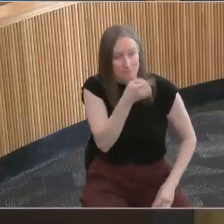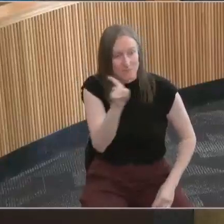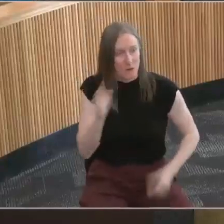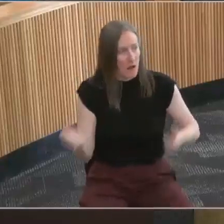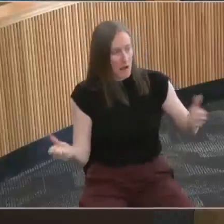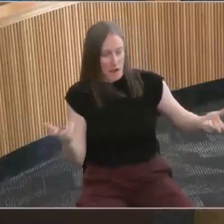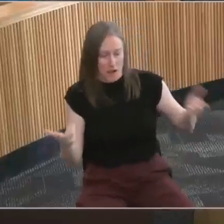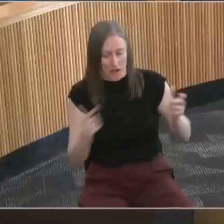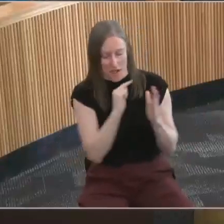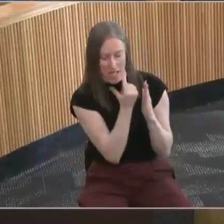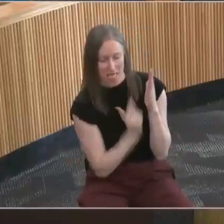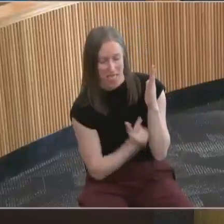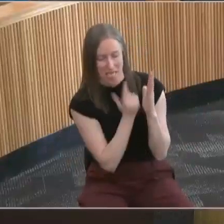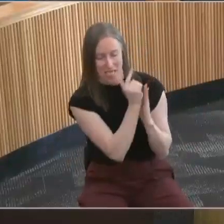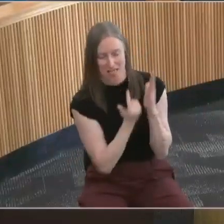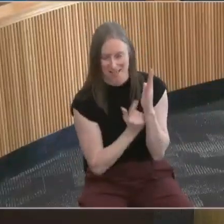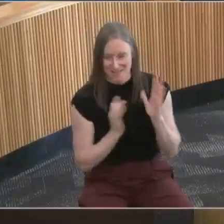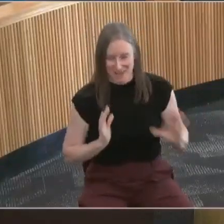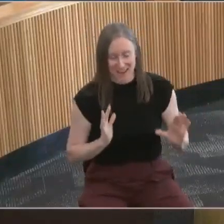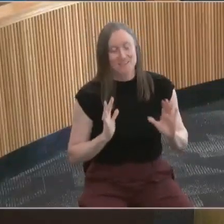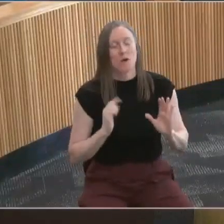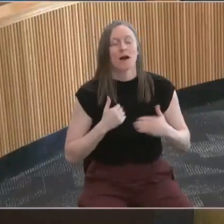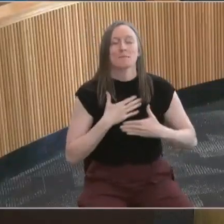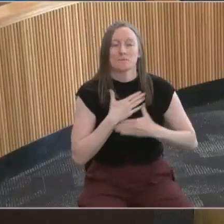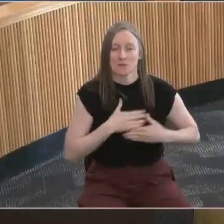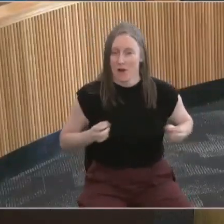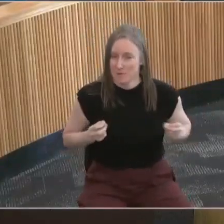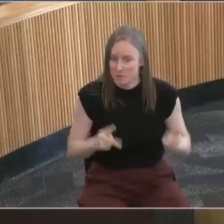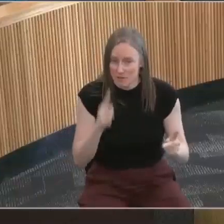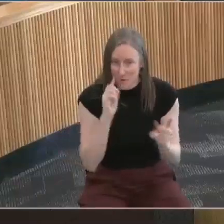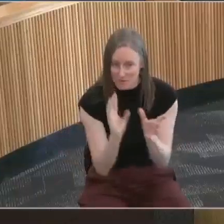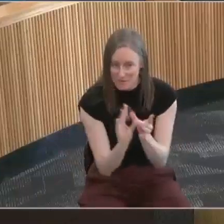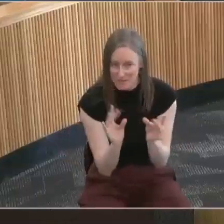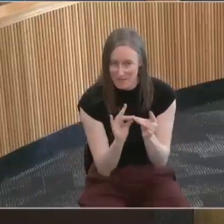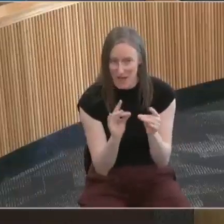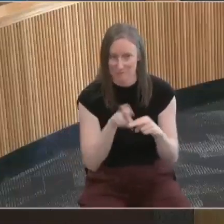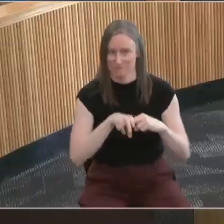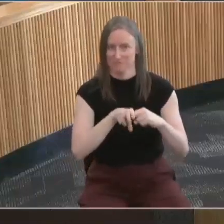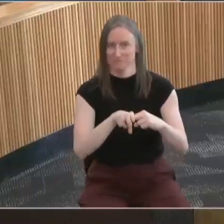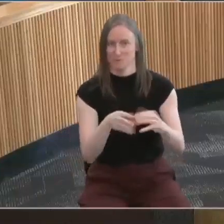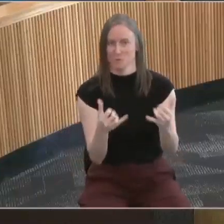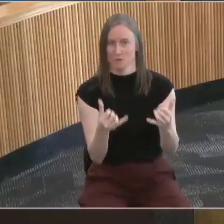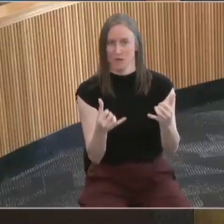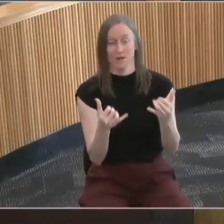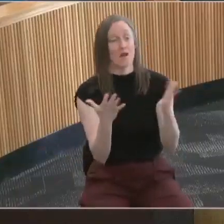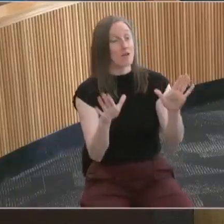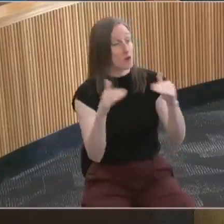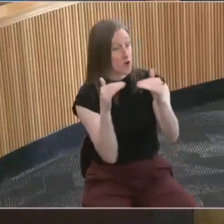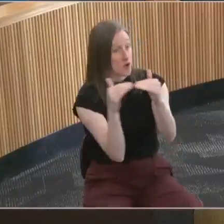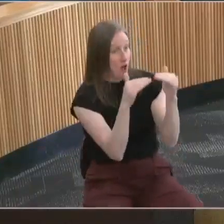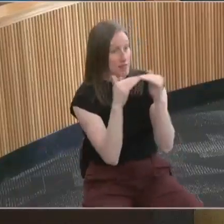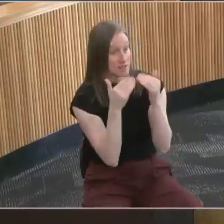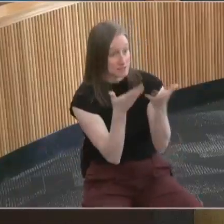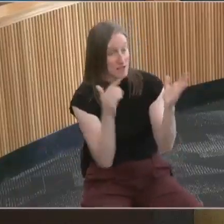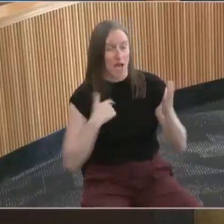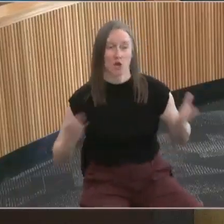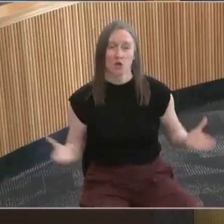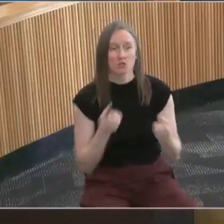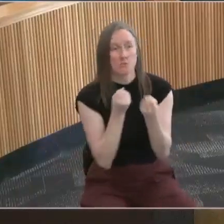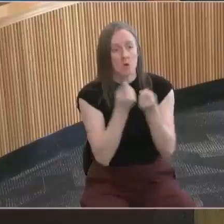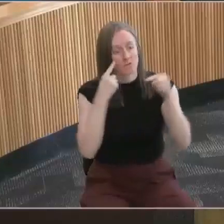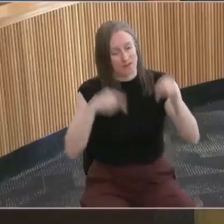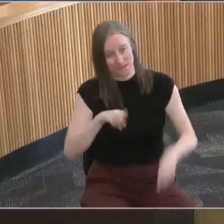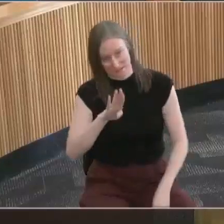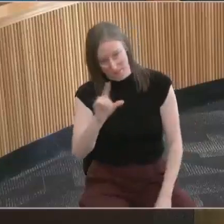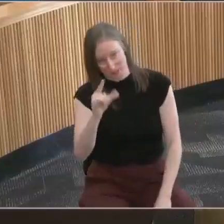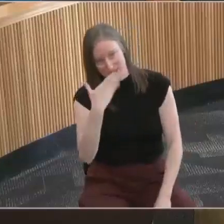juggling quite a bit here. Appreciate the opportunity to testify in front of you. Colleagues, I urge your support of Senate Bill